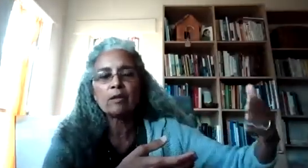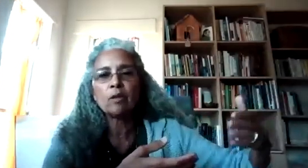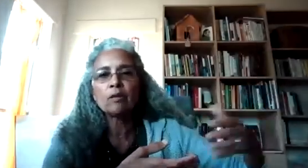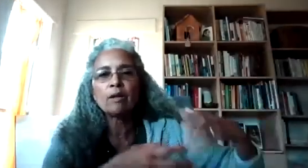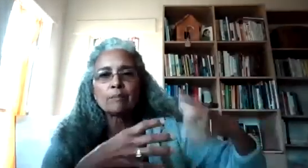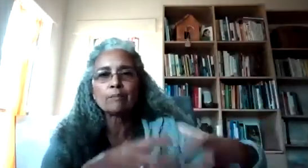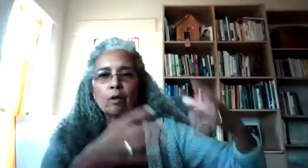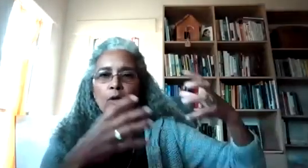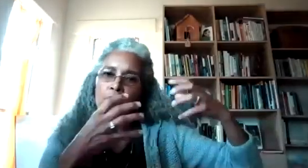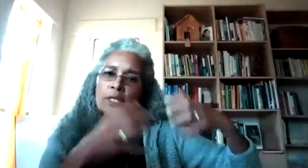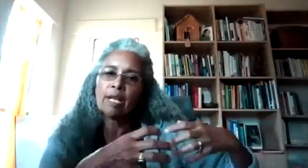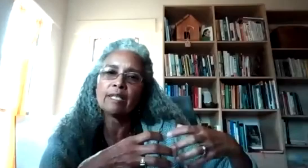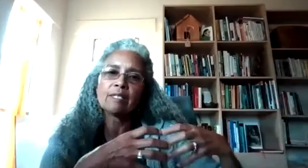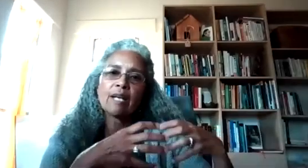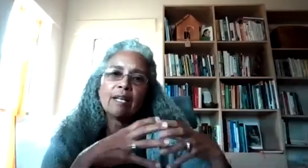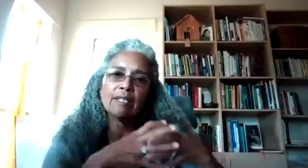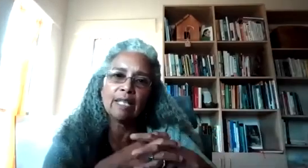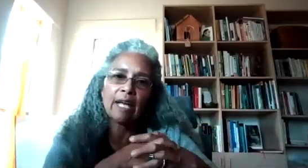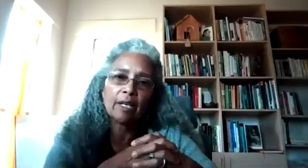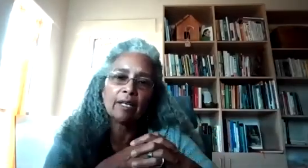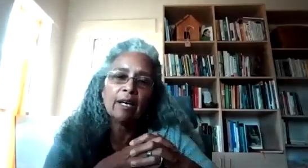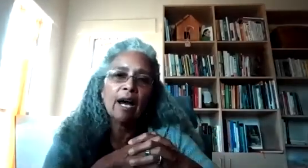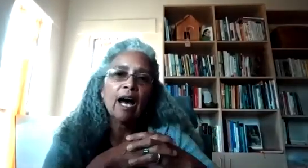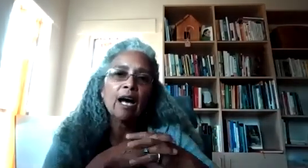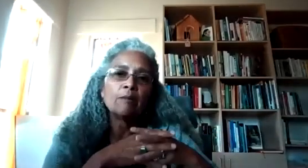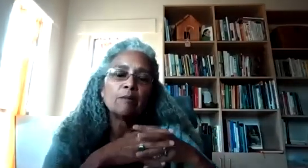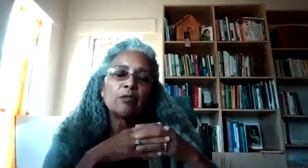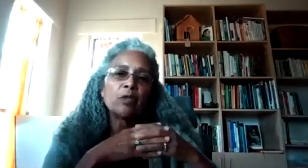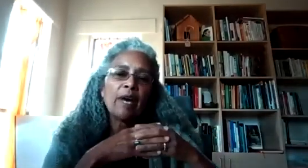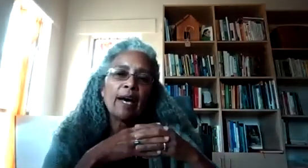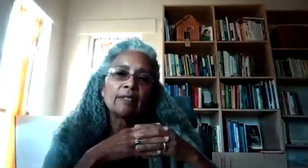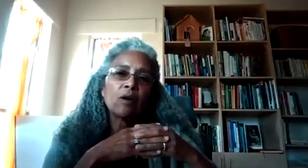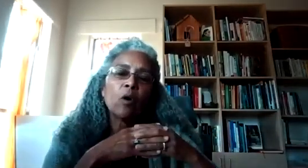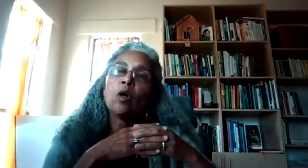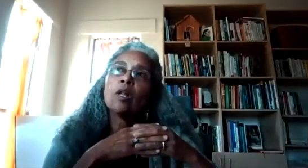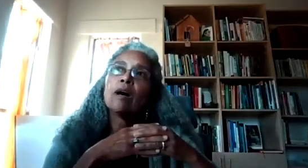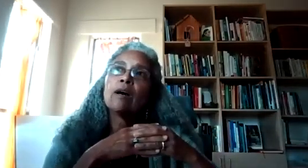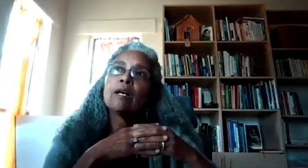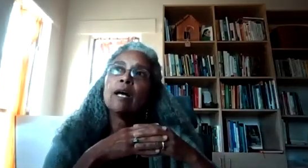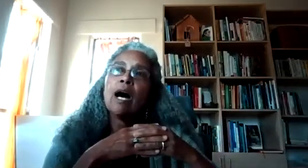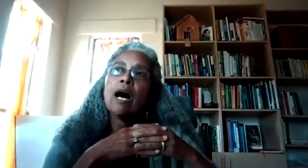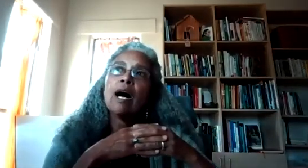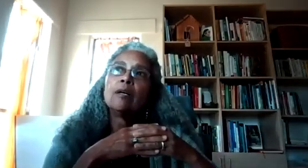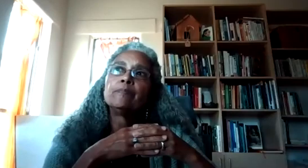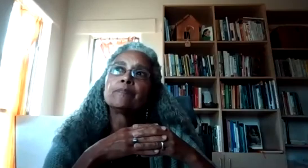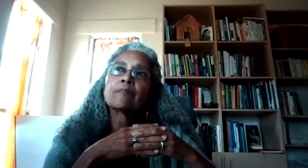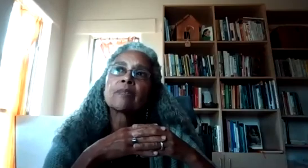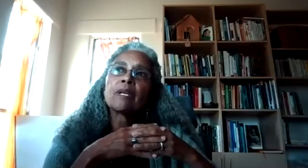that colonized the area, so that all